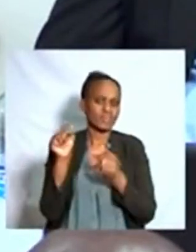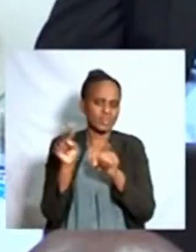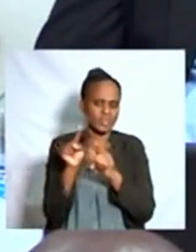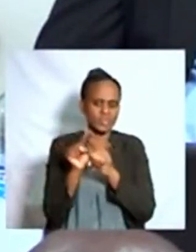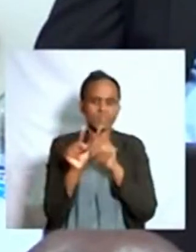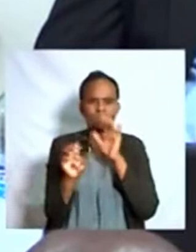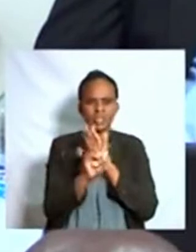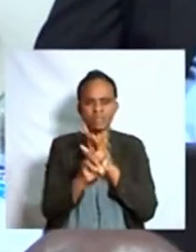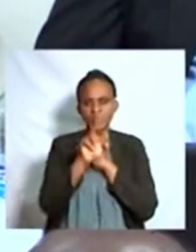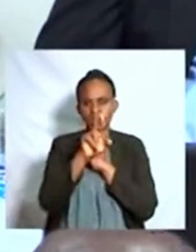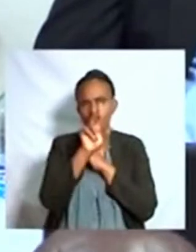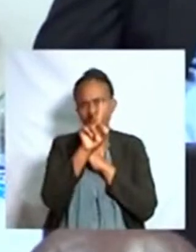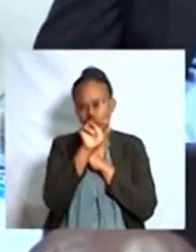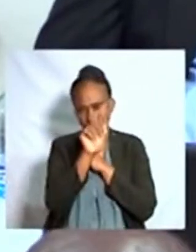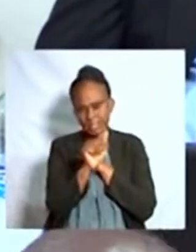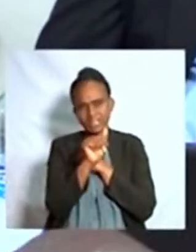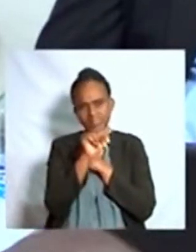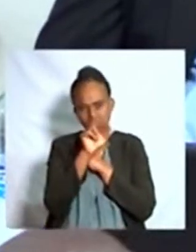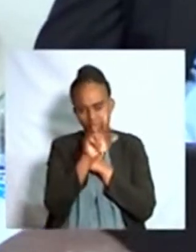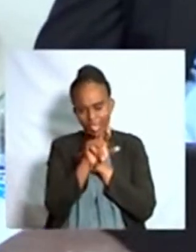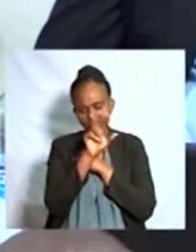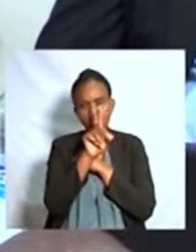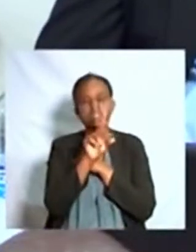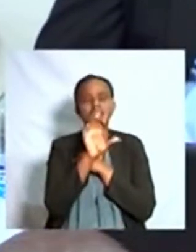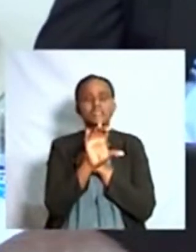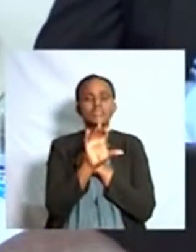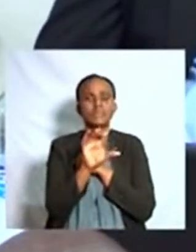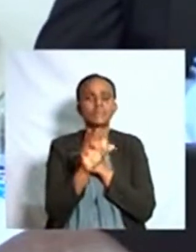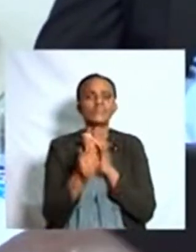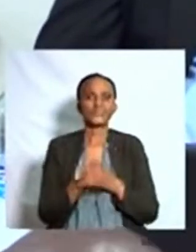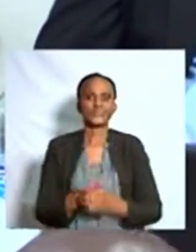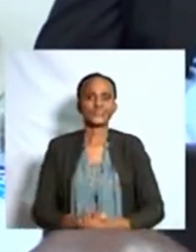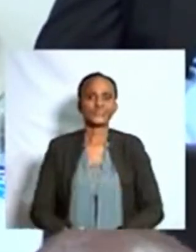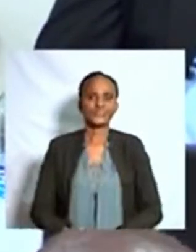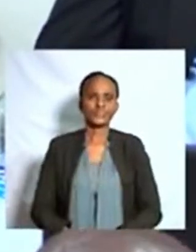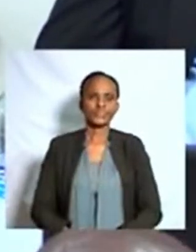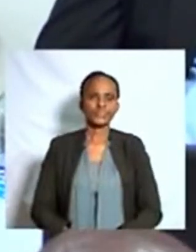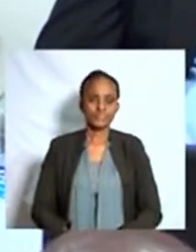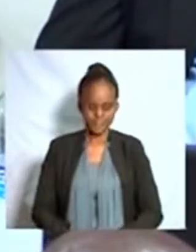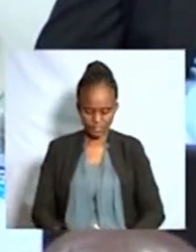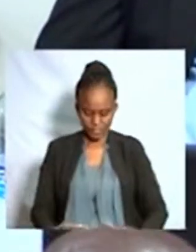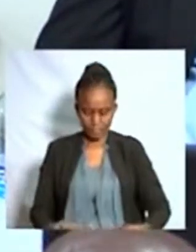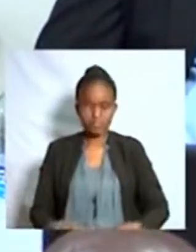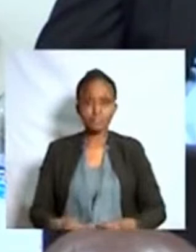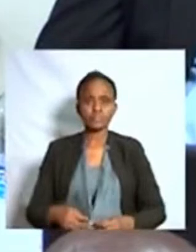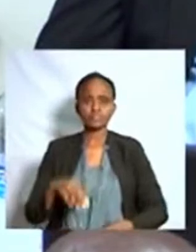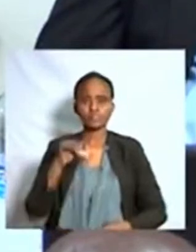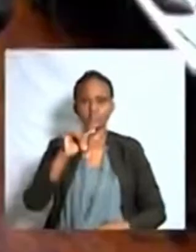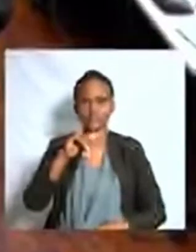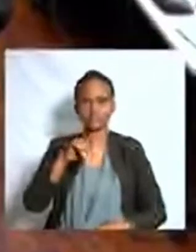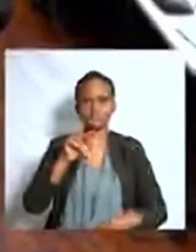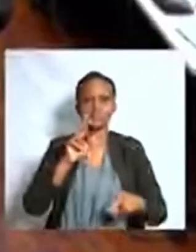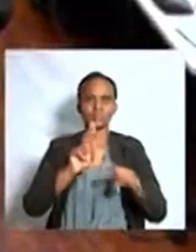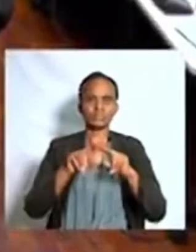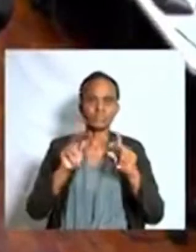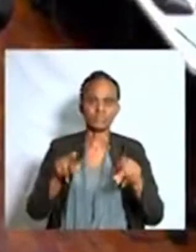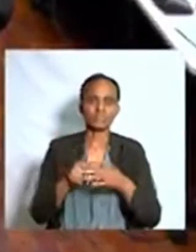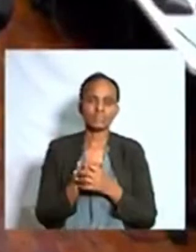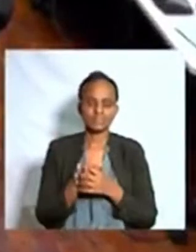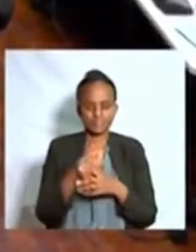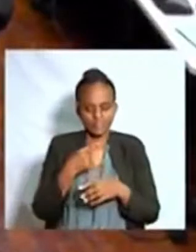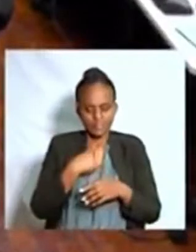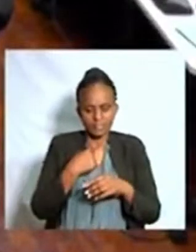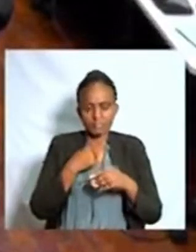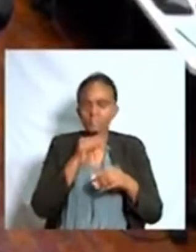allowed. Okay. So basically, I just wanted to make that clarity. Thank you. Honorable Kola. Yes, Chair. I will not